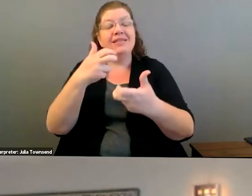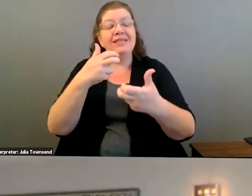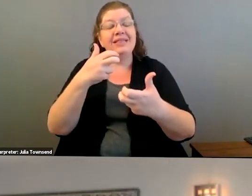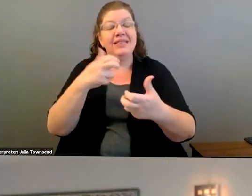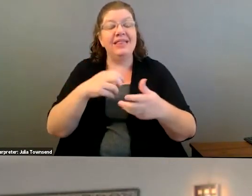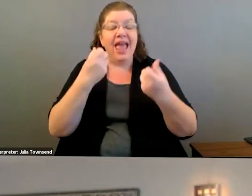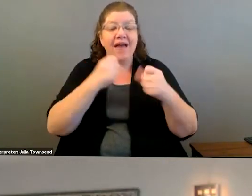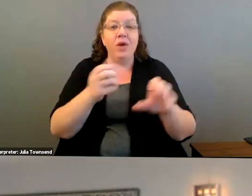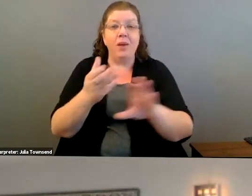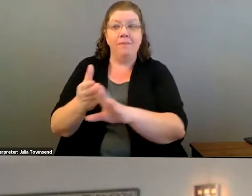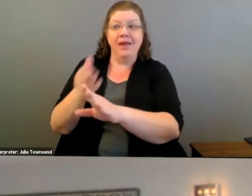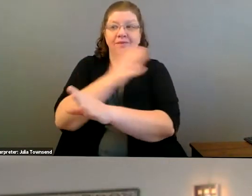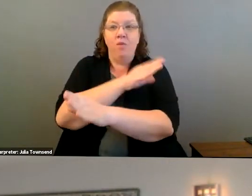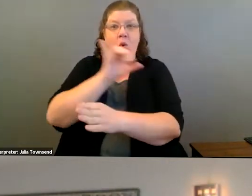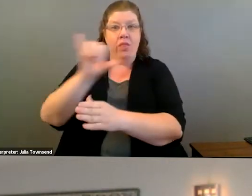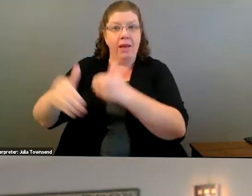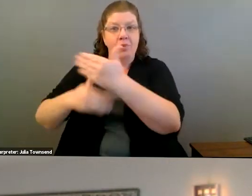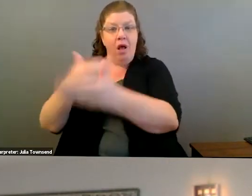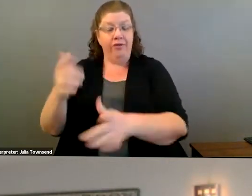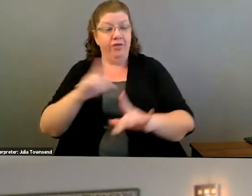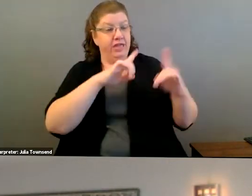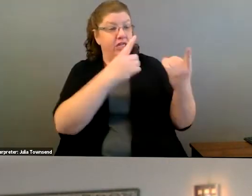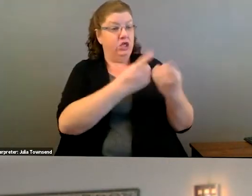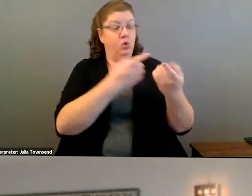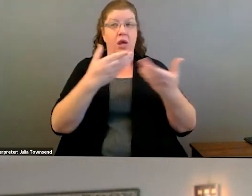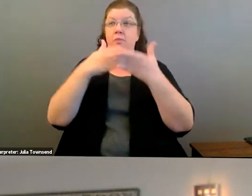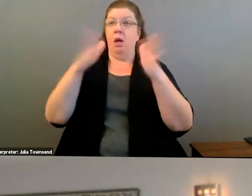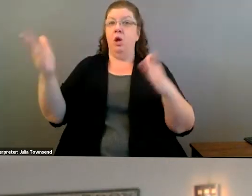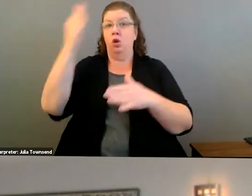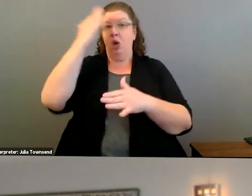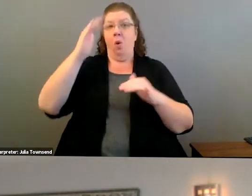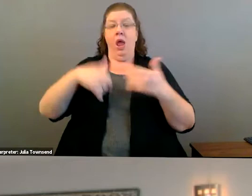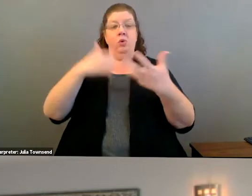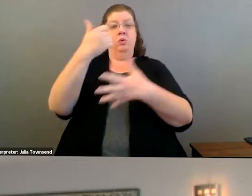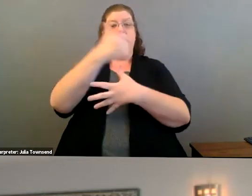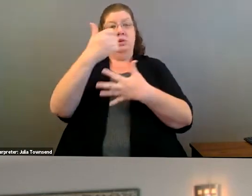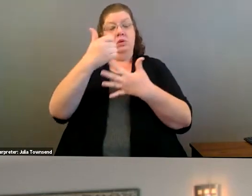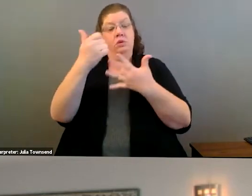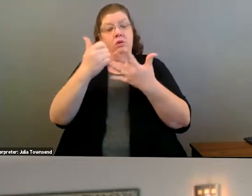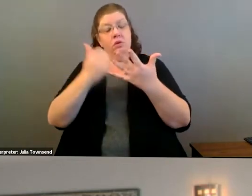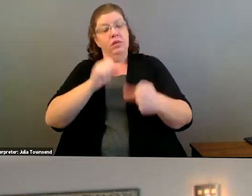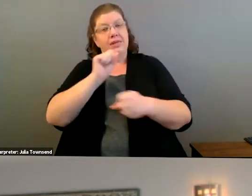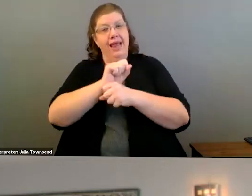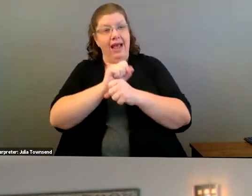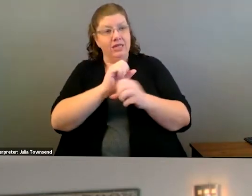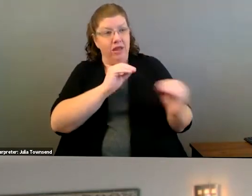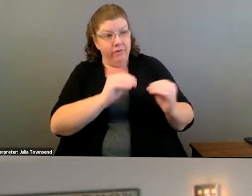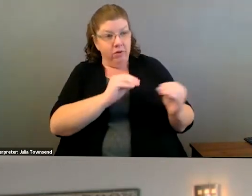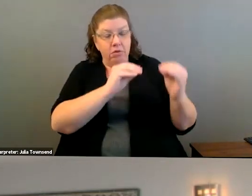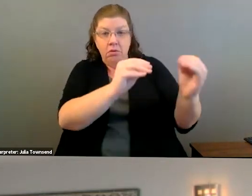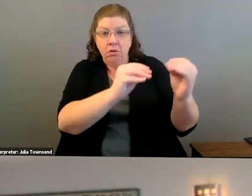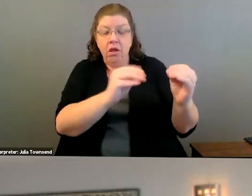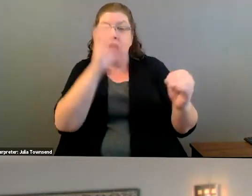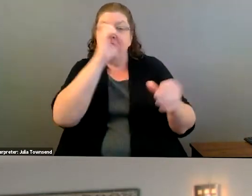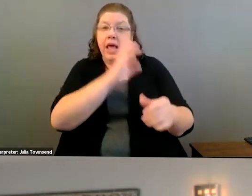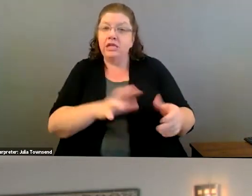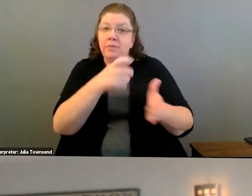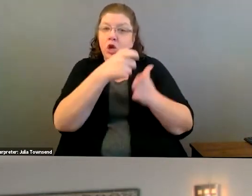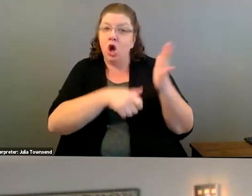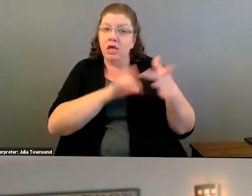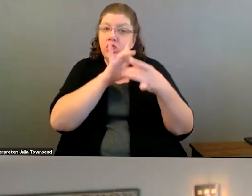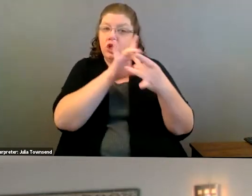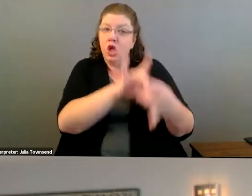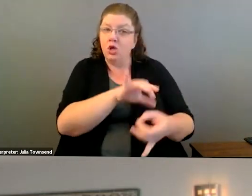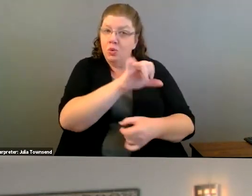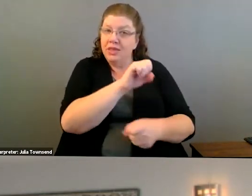process. The district and the public should know how to prioritize the various tasks of remediation and the estimated cost associated with